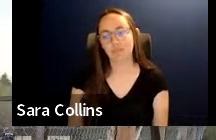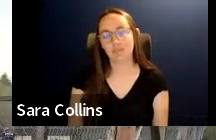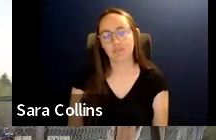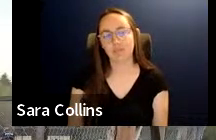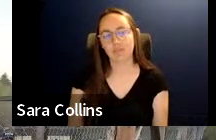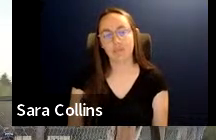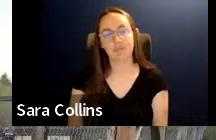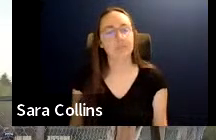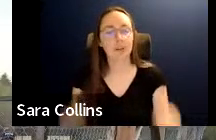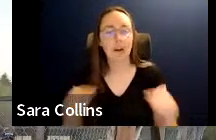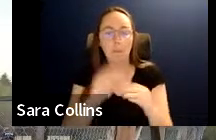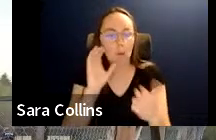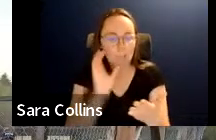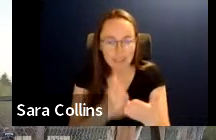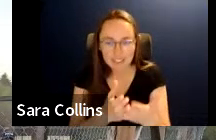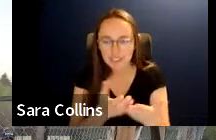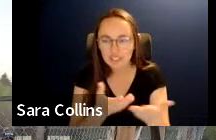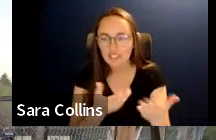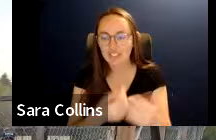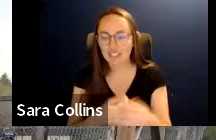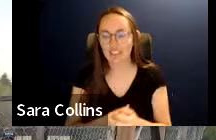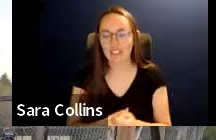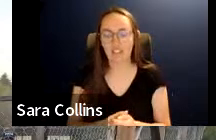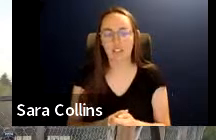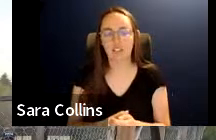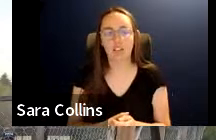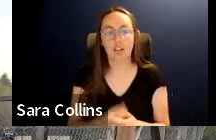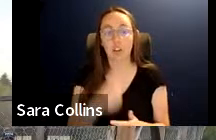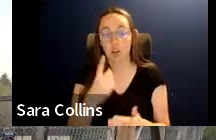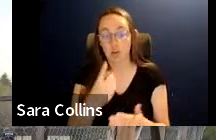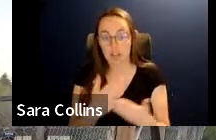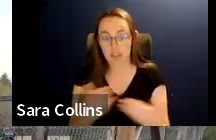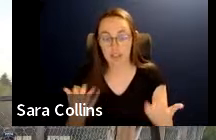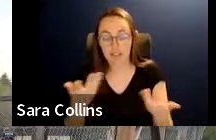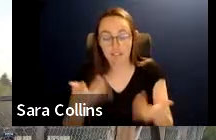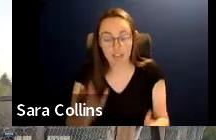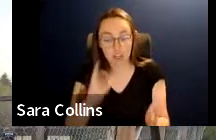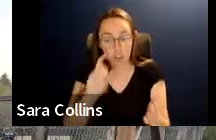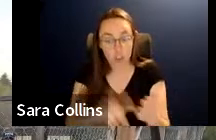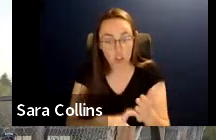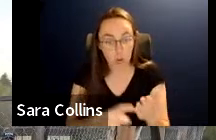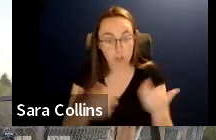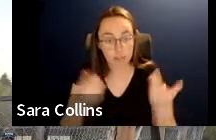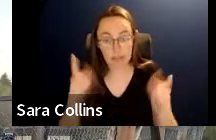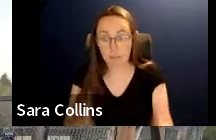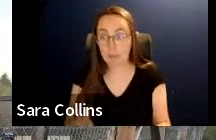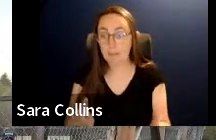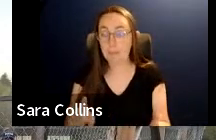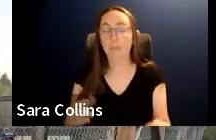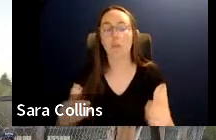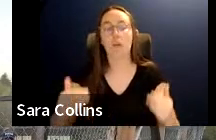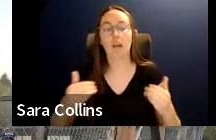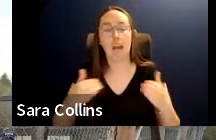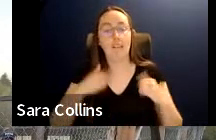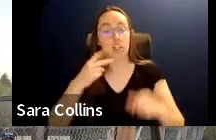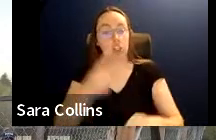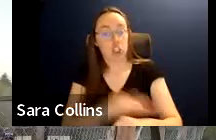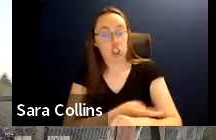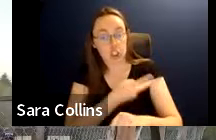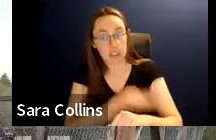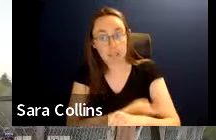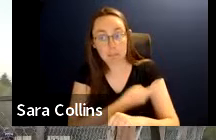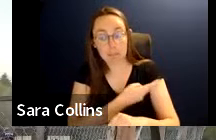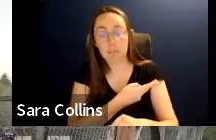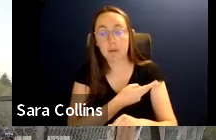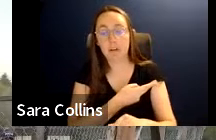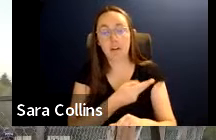Again, some more images. One of the things we've noticed has happened on the farm is because we have sheep on,